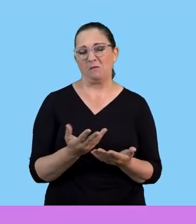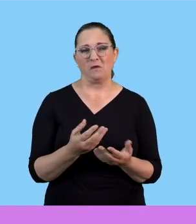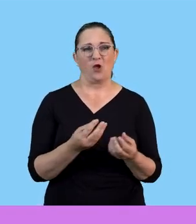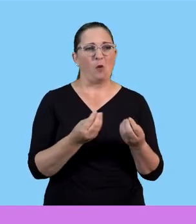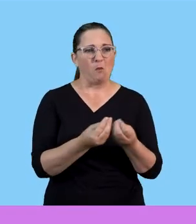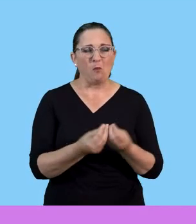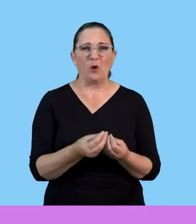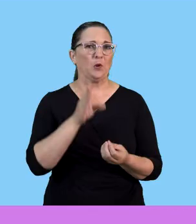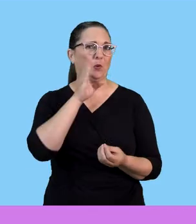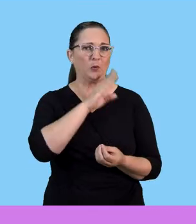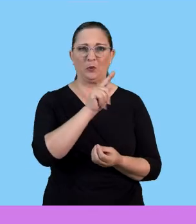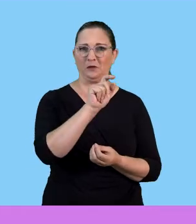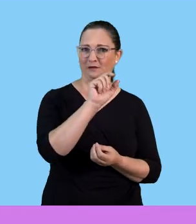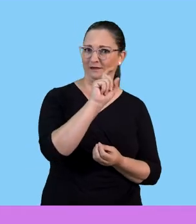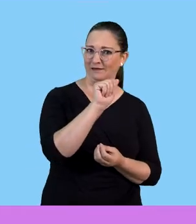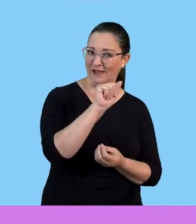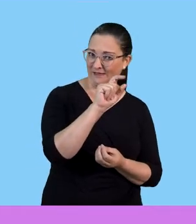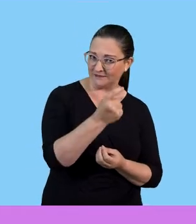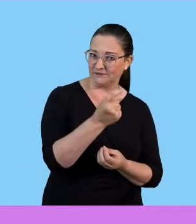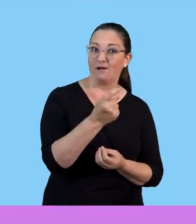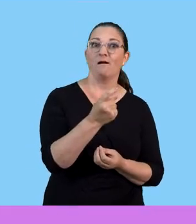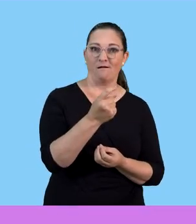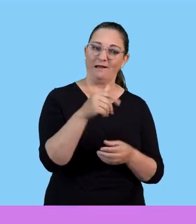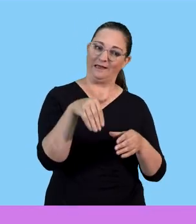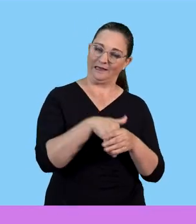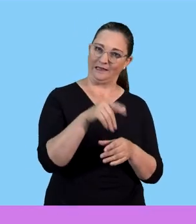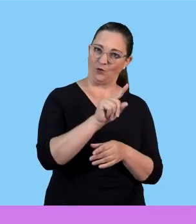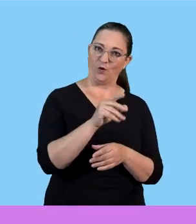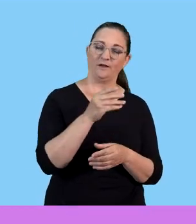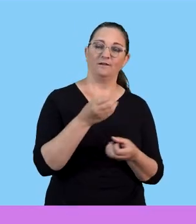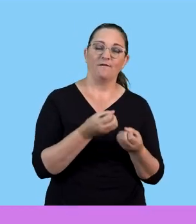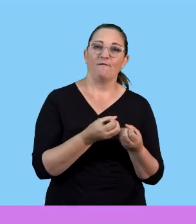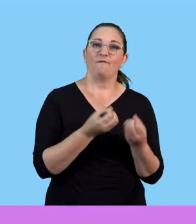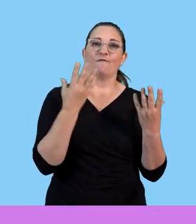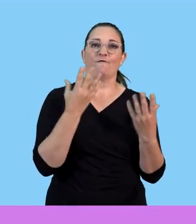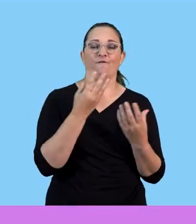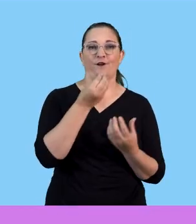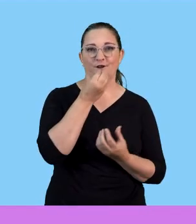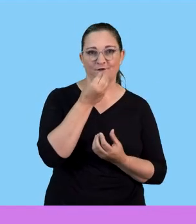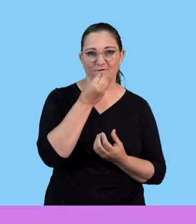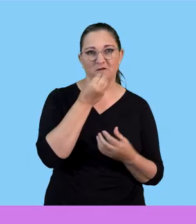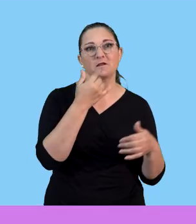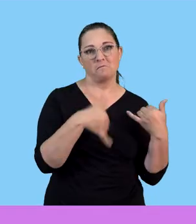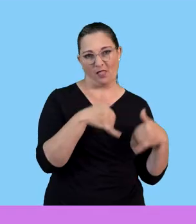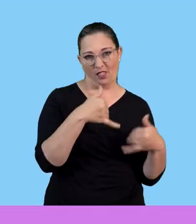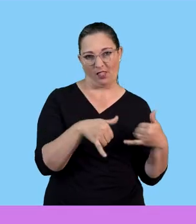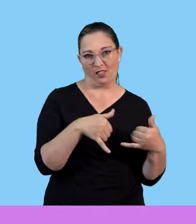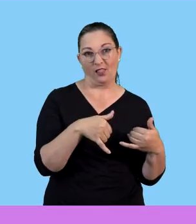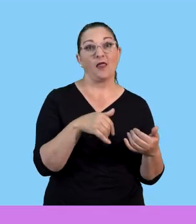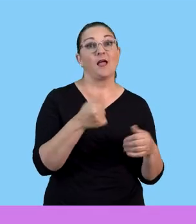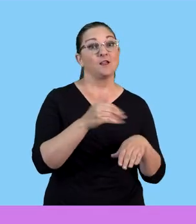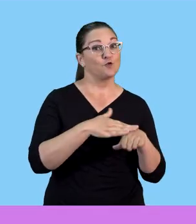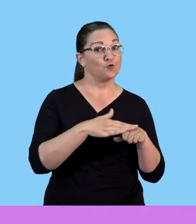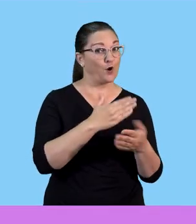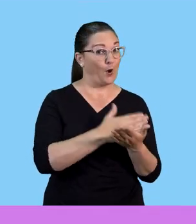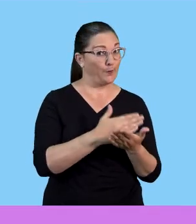is non-taxable, and it includes fresh vegetables and fruits, and also milk